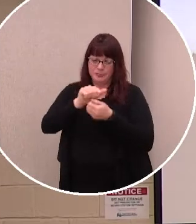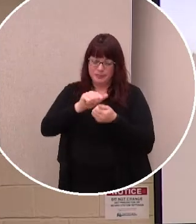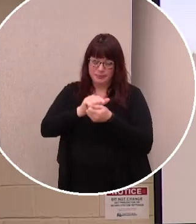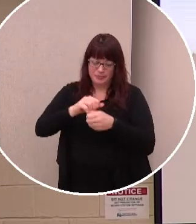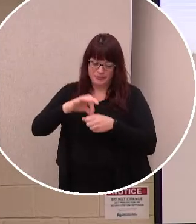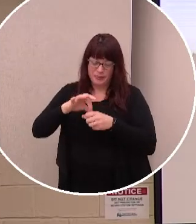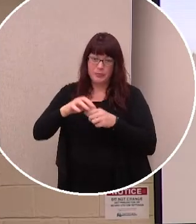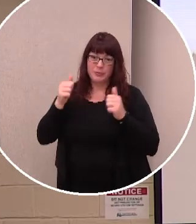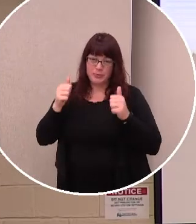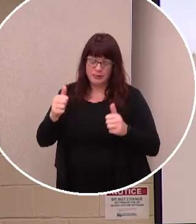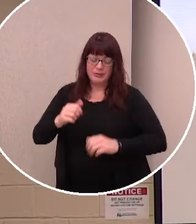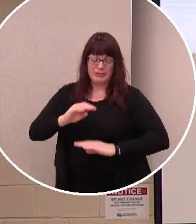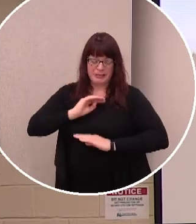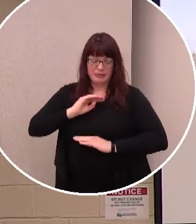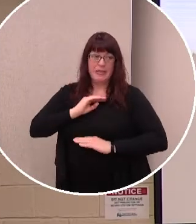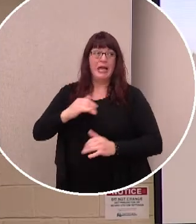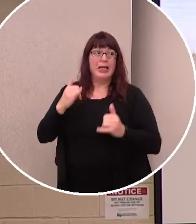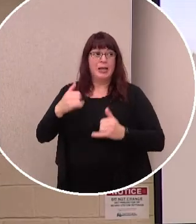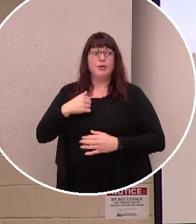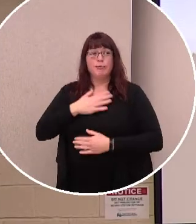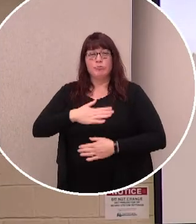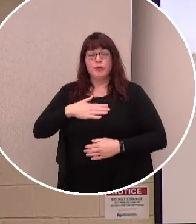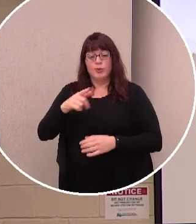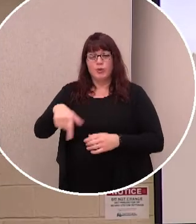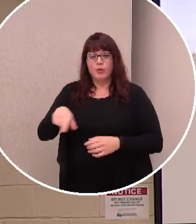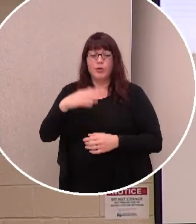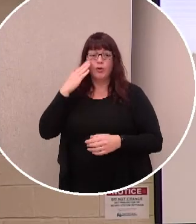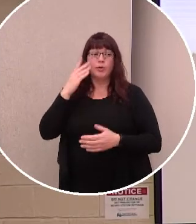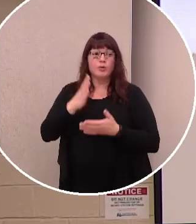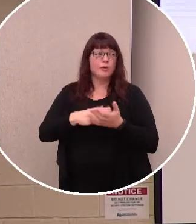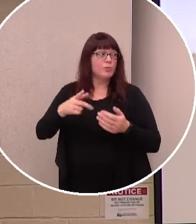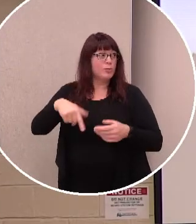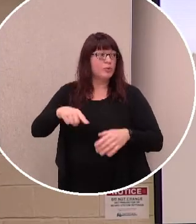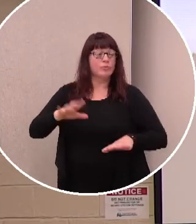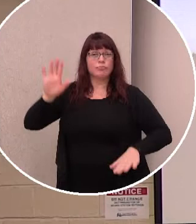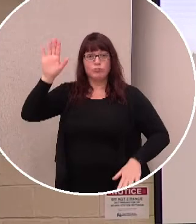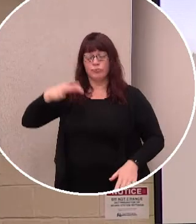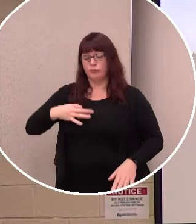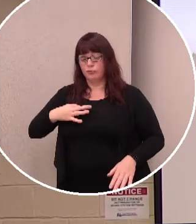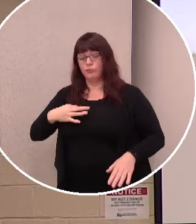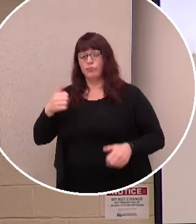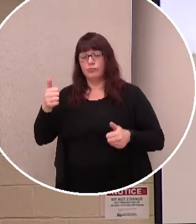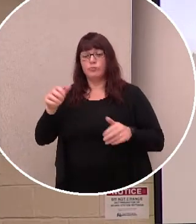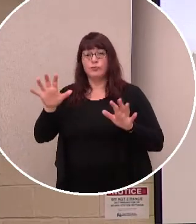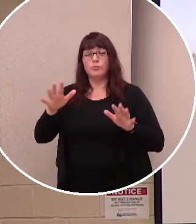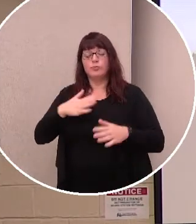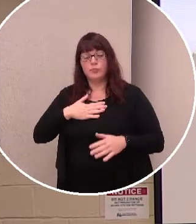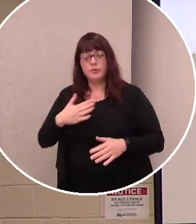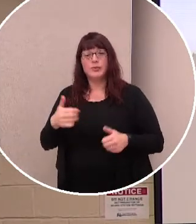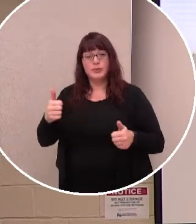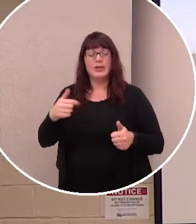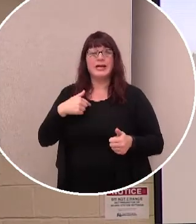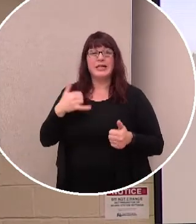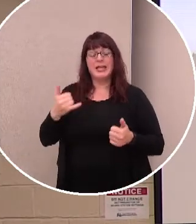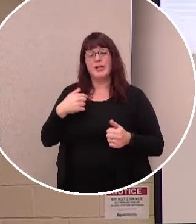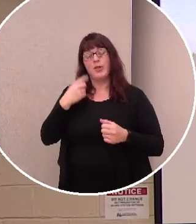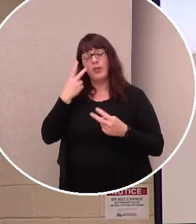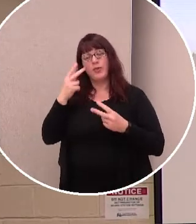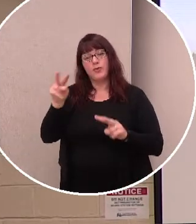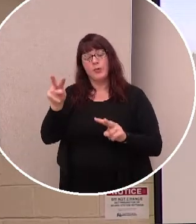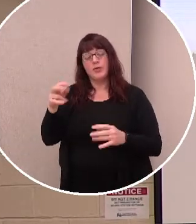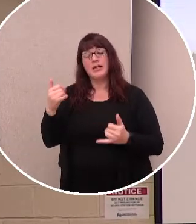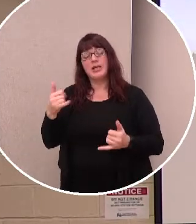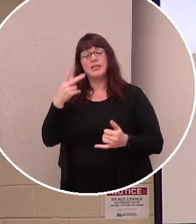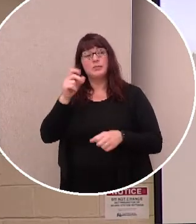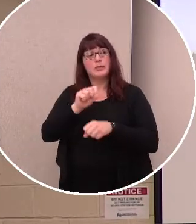I'm also really appreciative of the people who have stepped up to the roles and the new roles that they're in, and I look forward to working